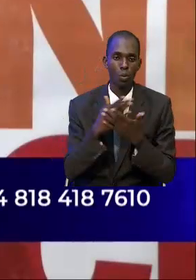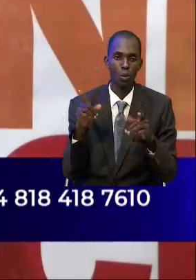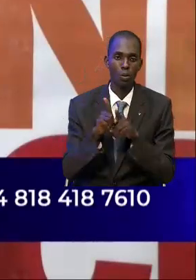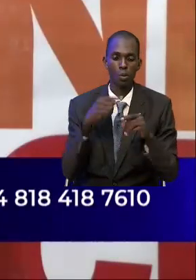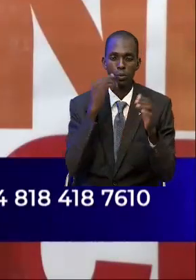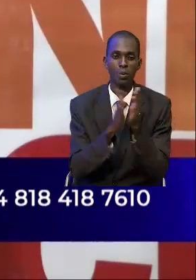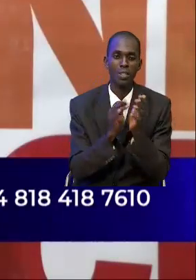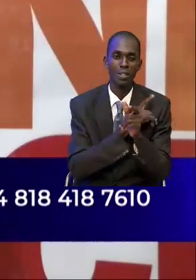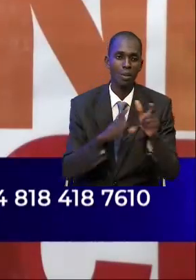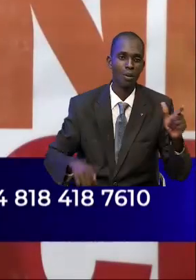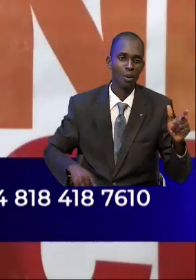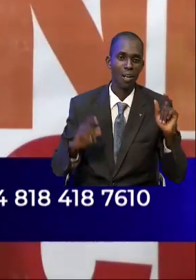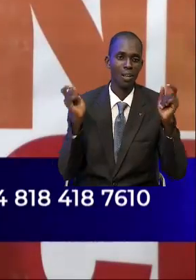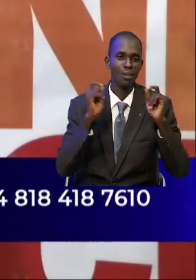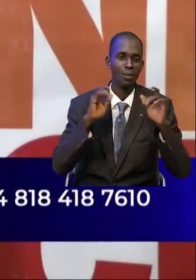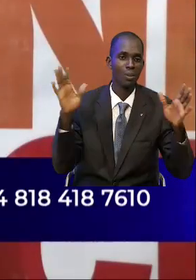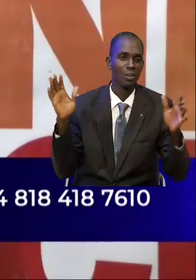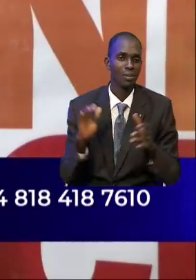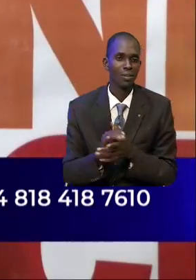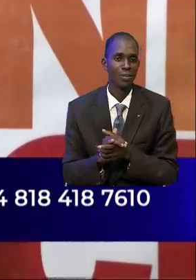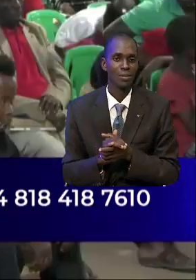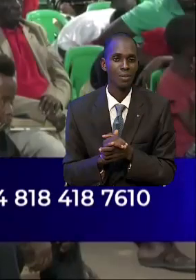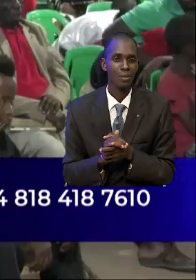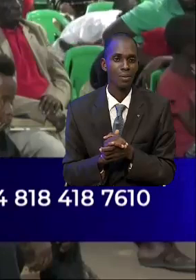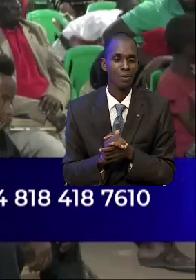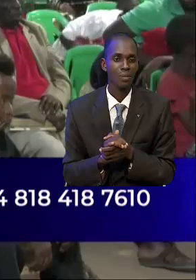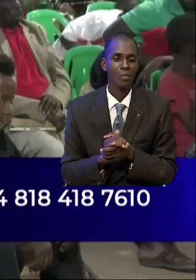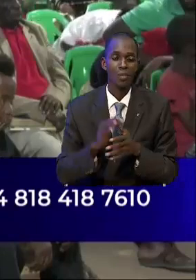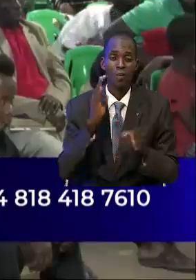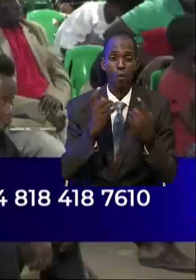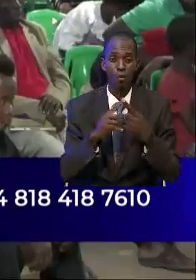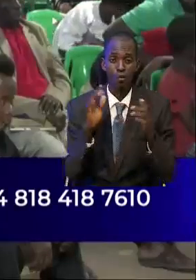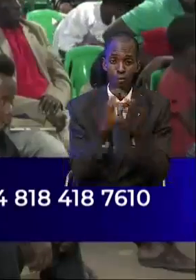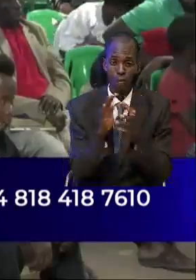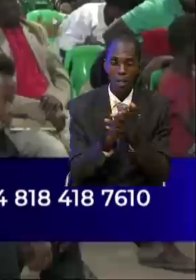be totally free as the man of God has pronounced. Praise the Lord.